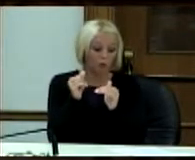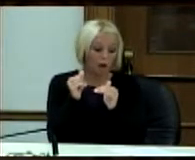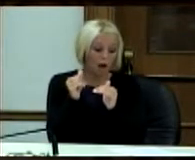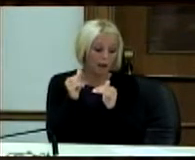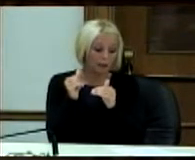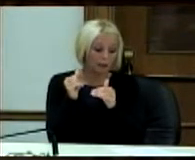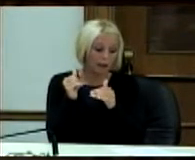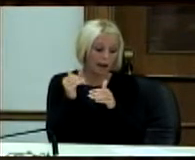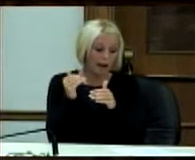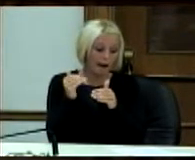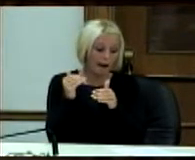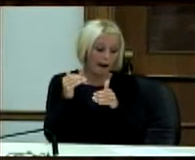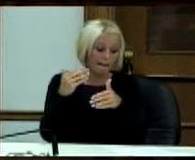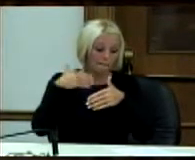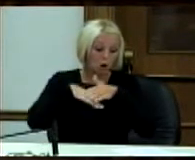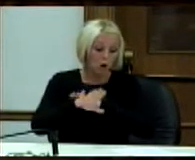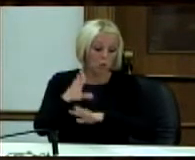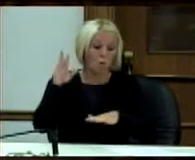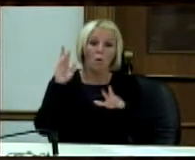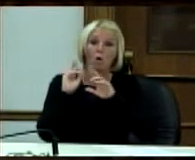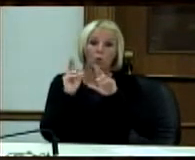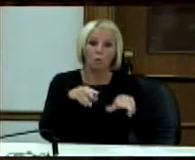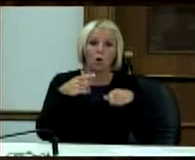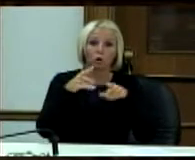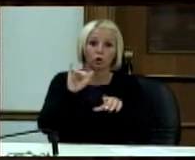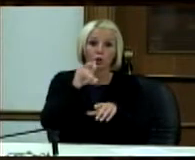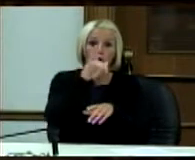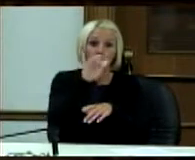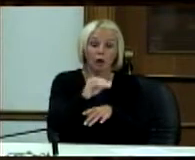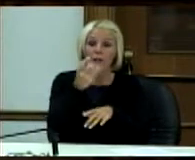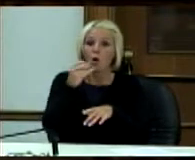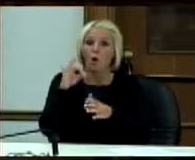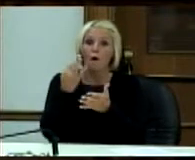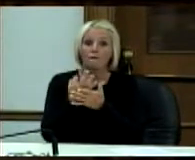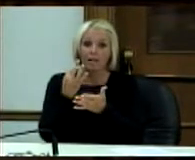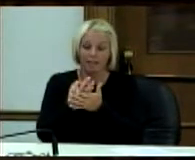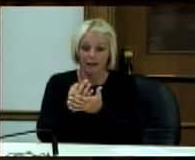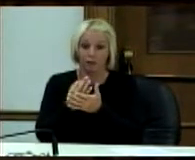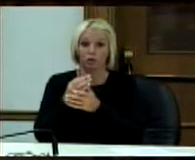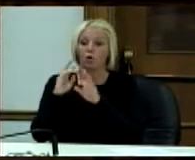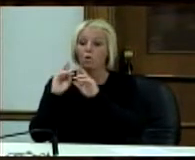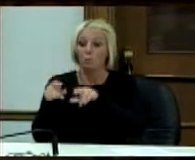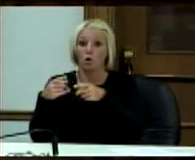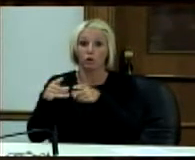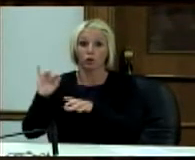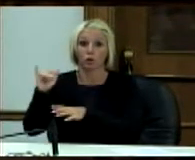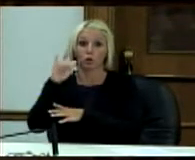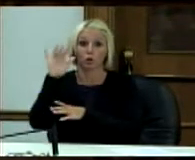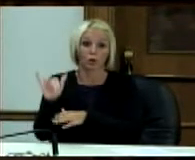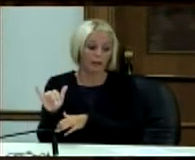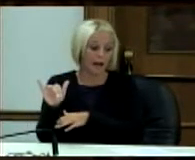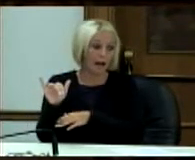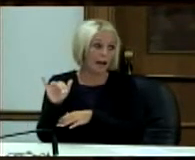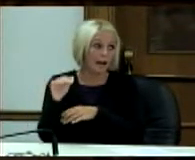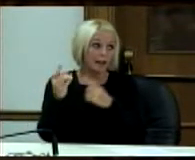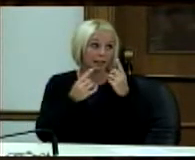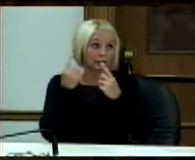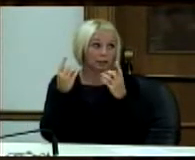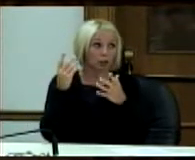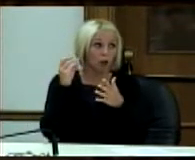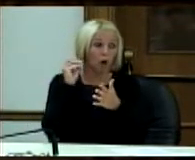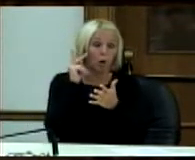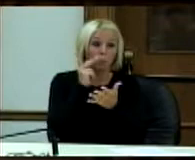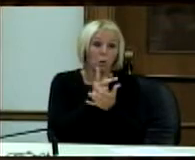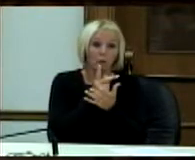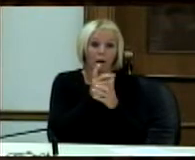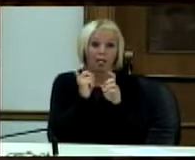enrollment report during the month of July, nor a financial report during the month of July. Consider approval